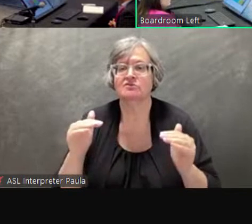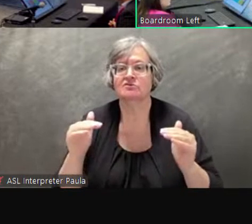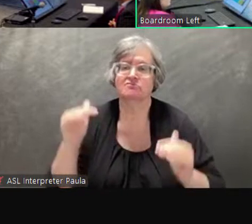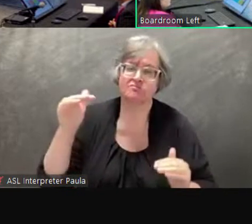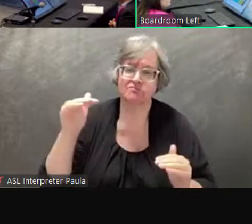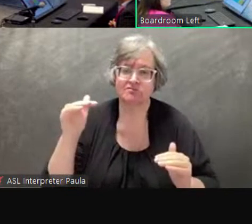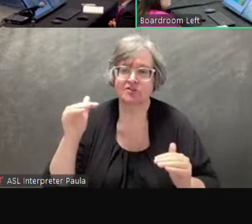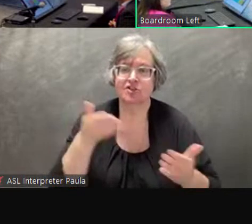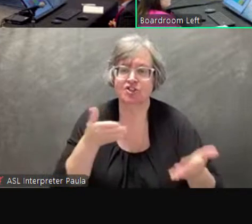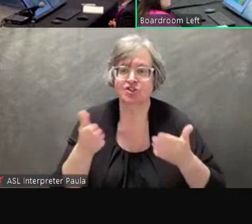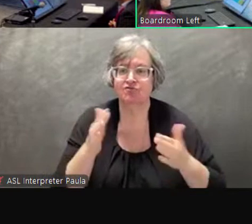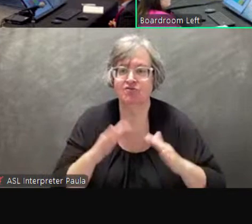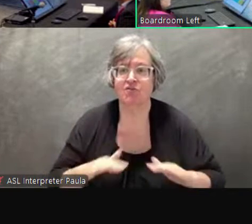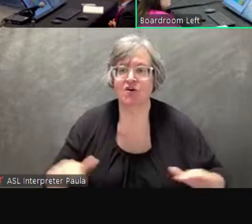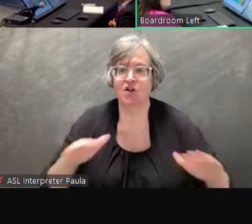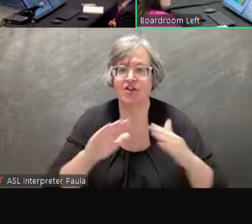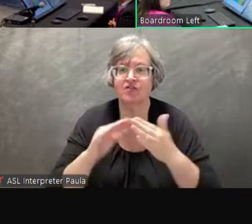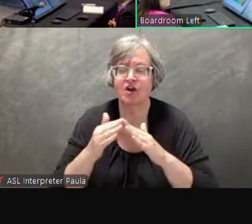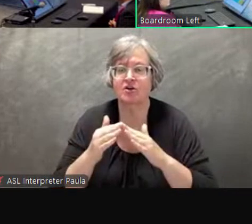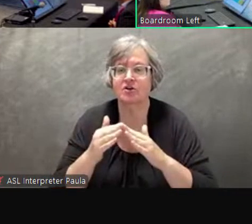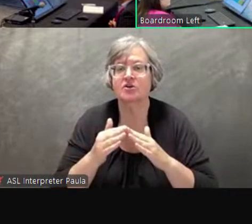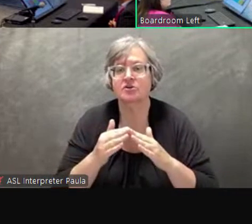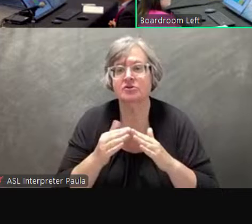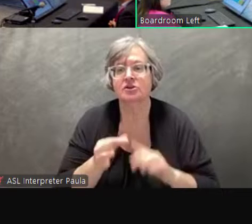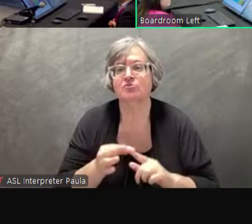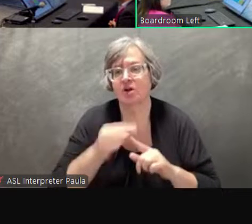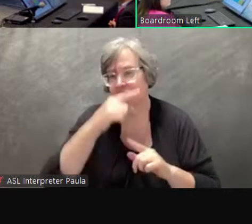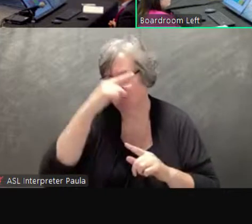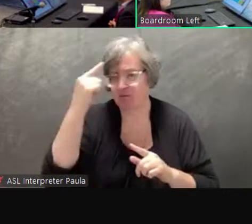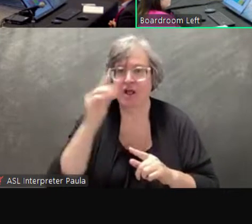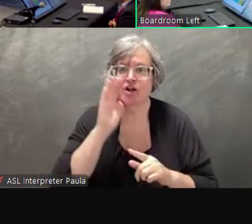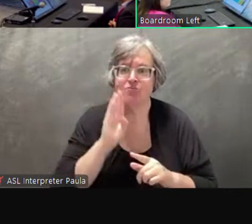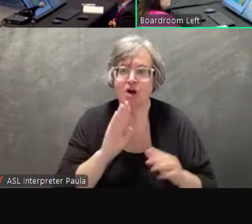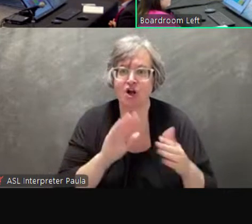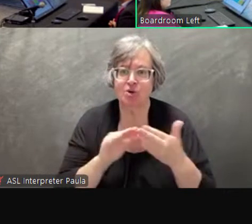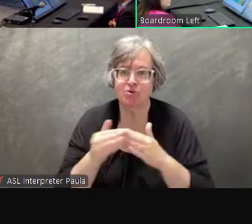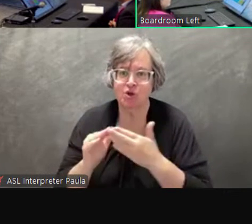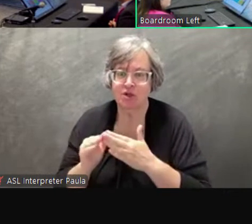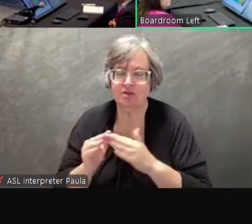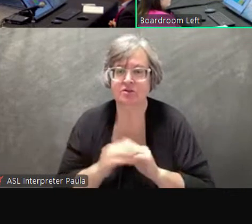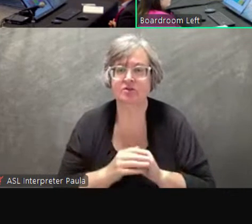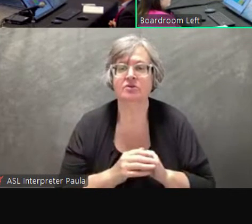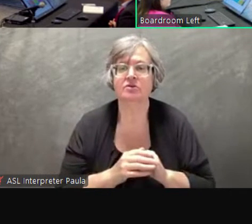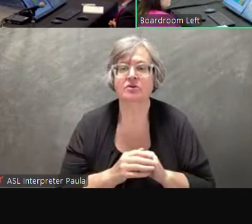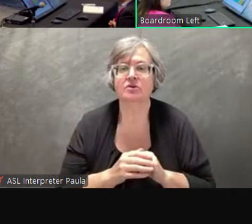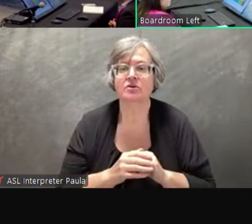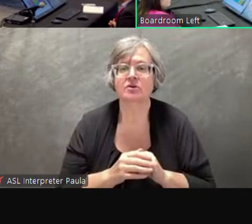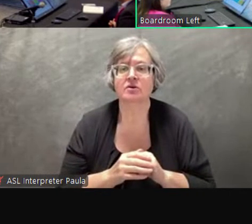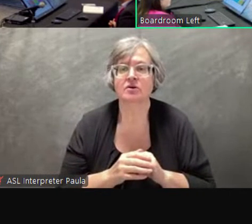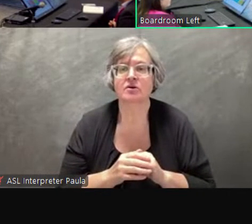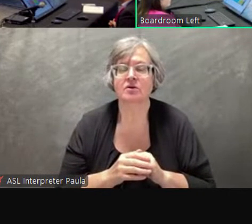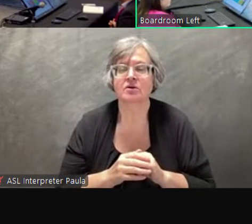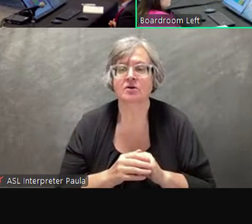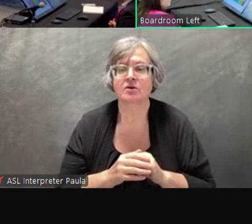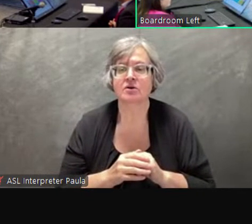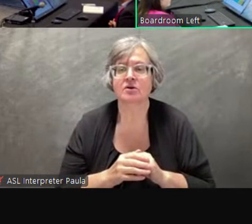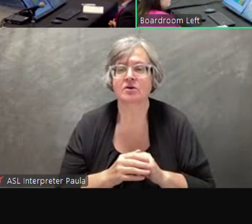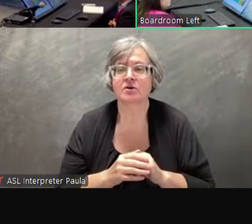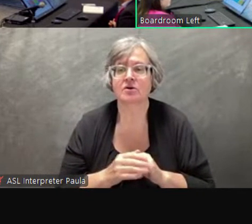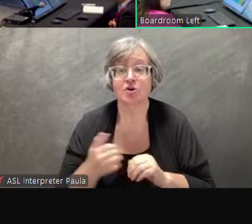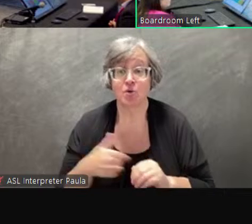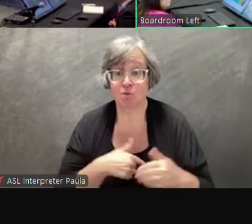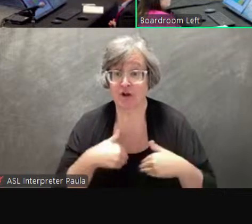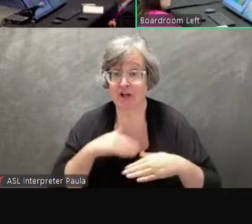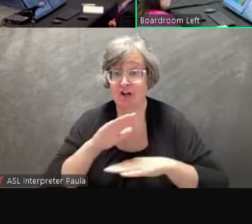services throughout the communities, particularly in Black and brown communities. But we have overnight routes